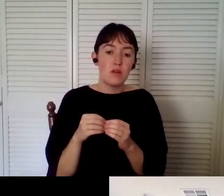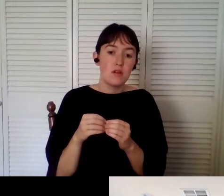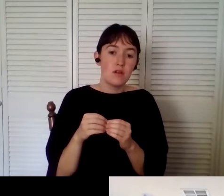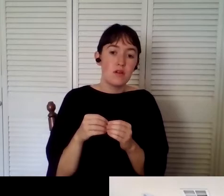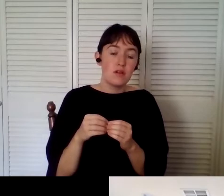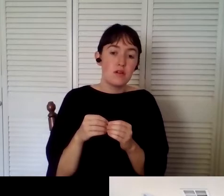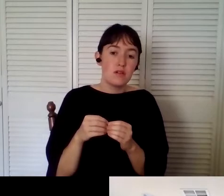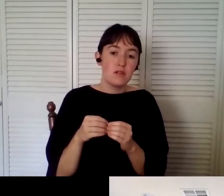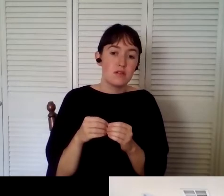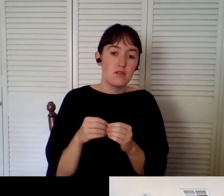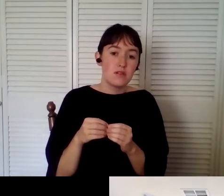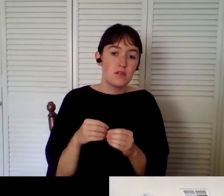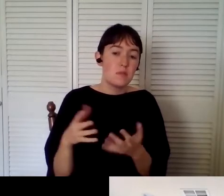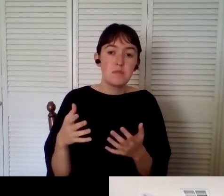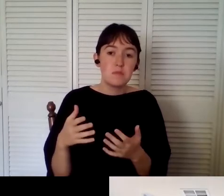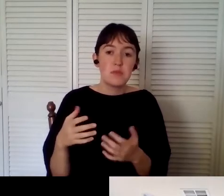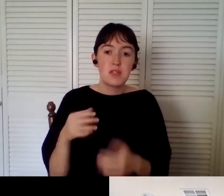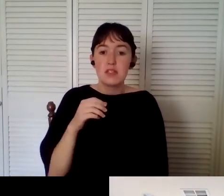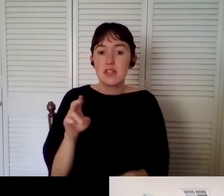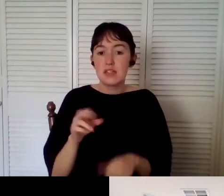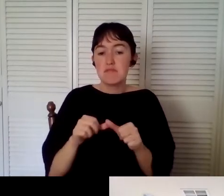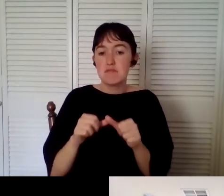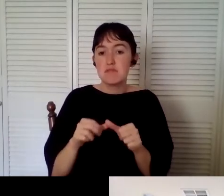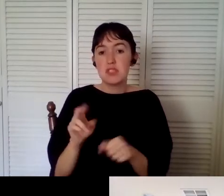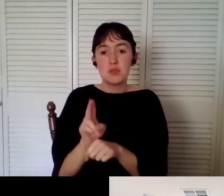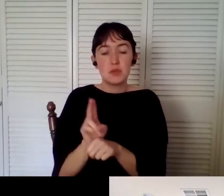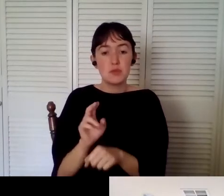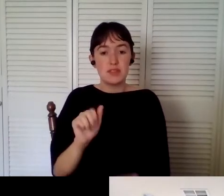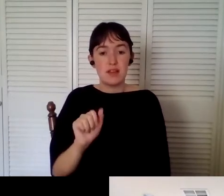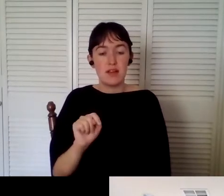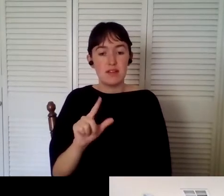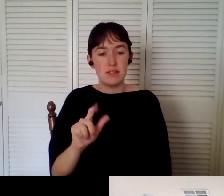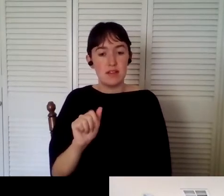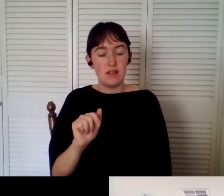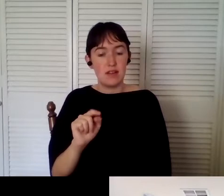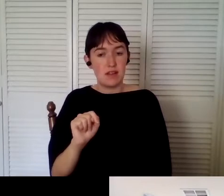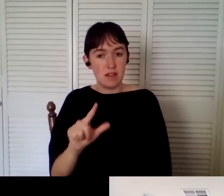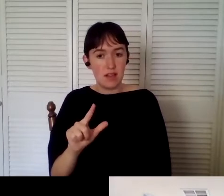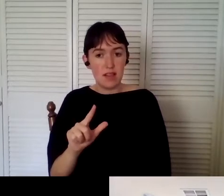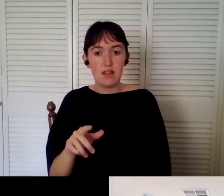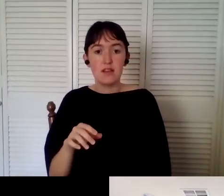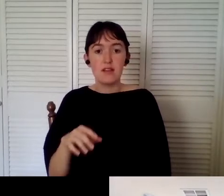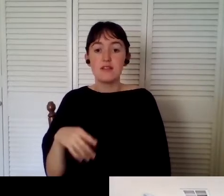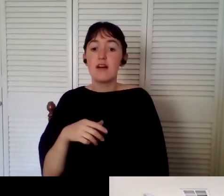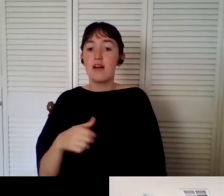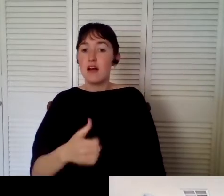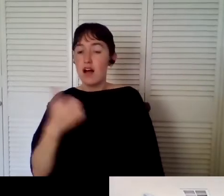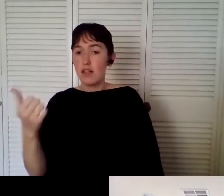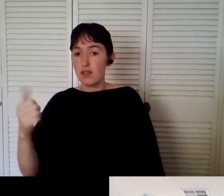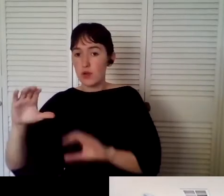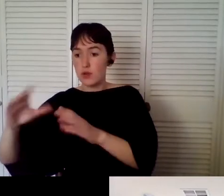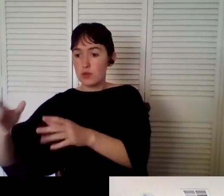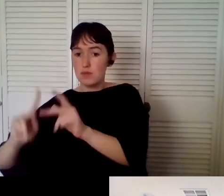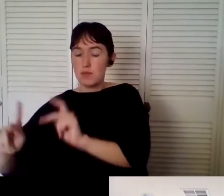because other societies became state level societies under the bow after they created agriculture. But the Aztec and